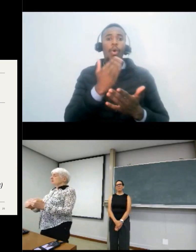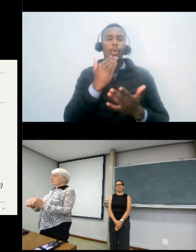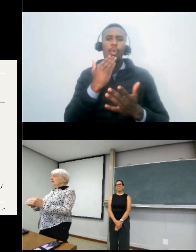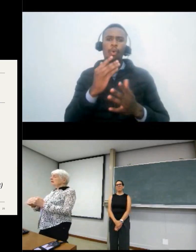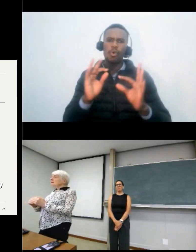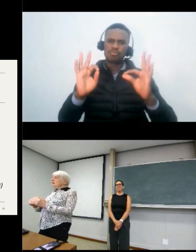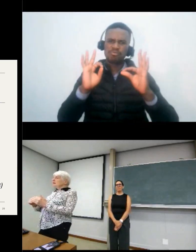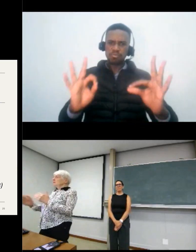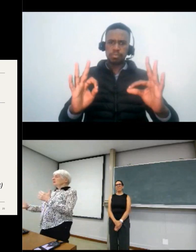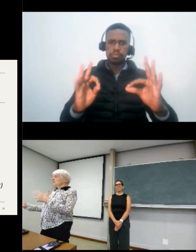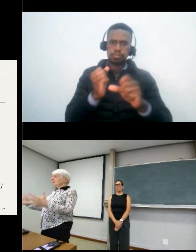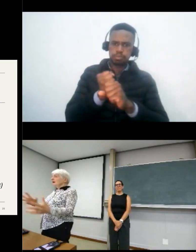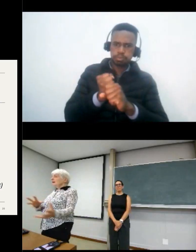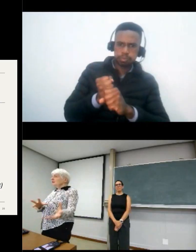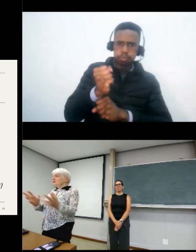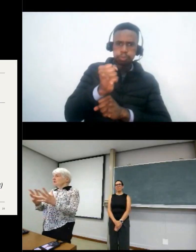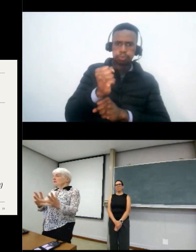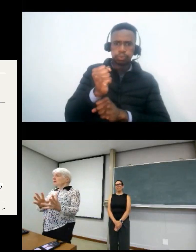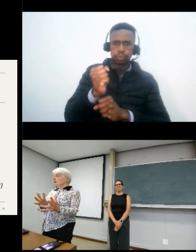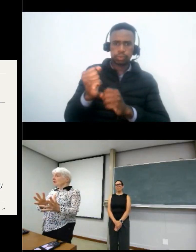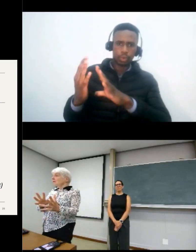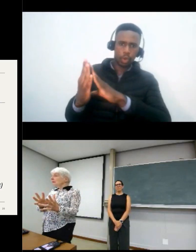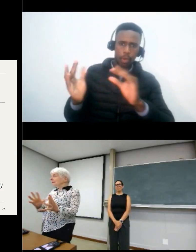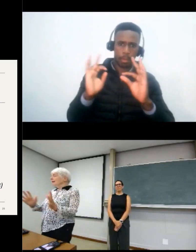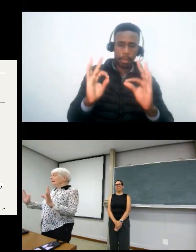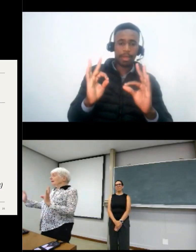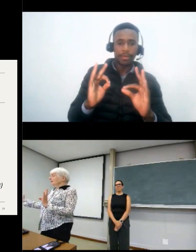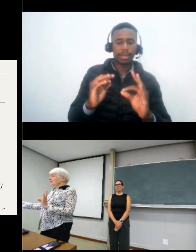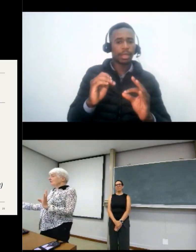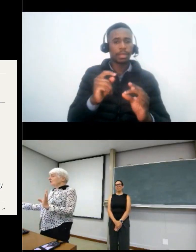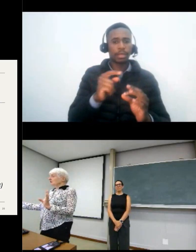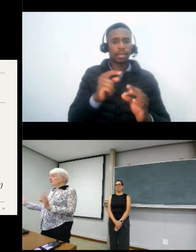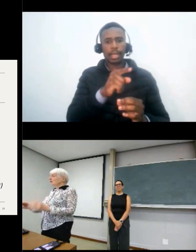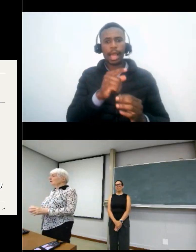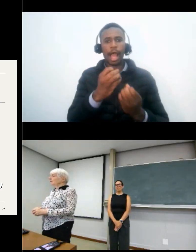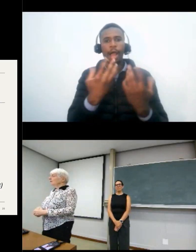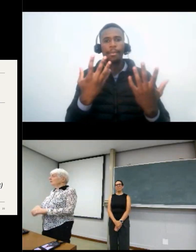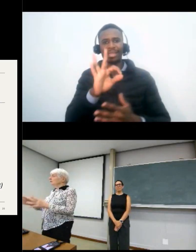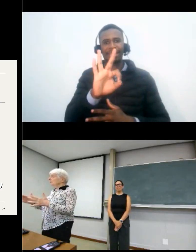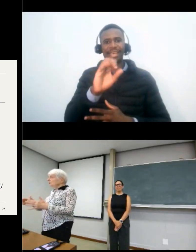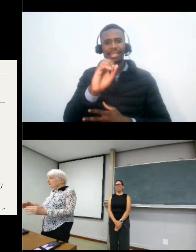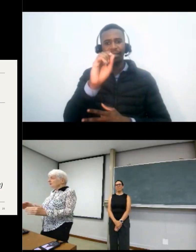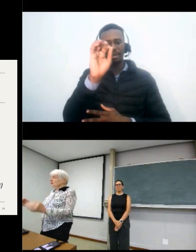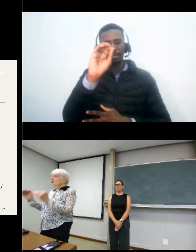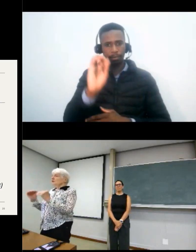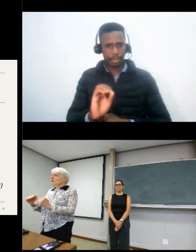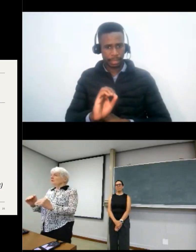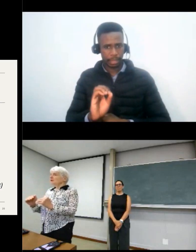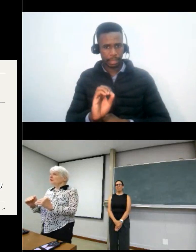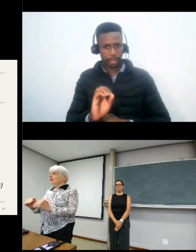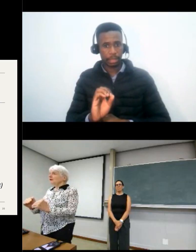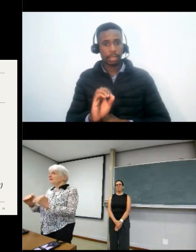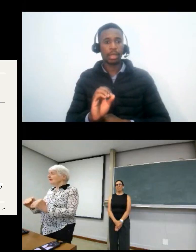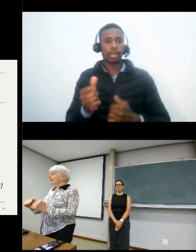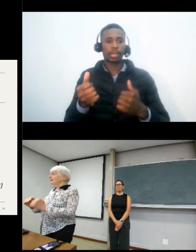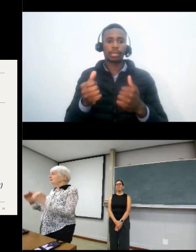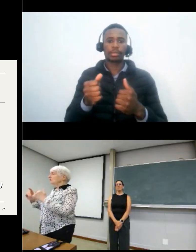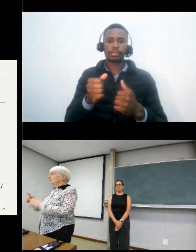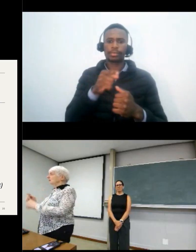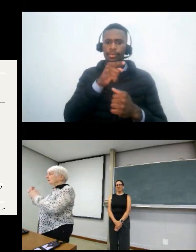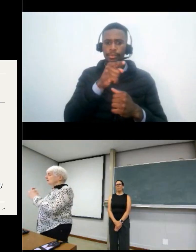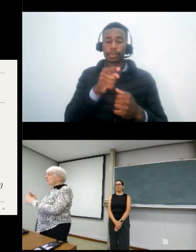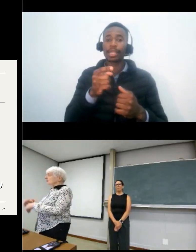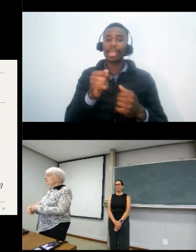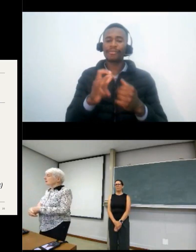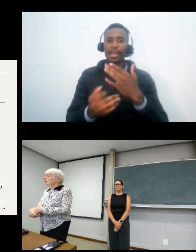about 30%, but a range from 0 to 74. If you exclude the non-manual markers